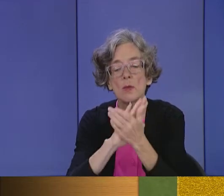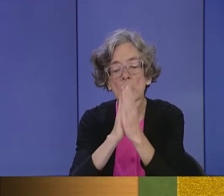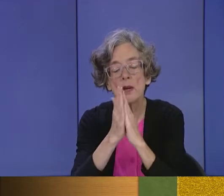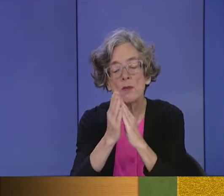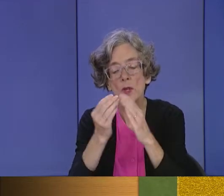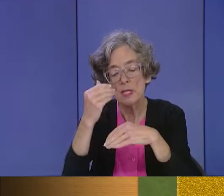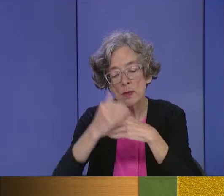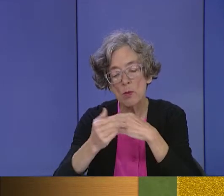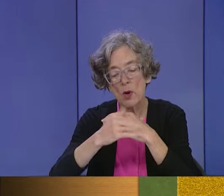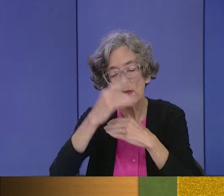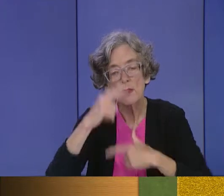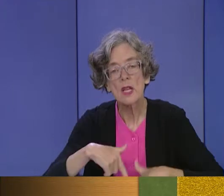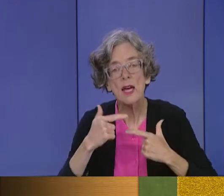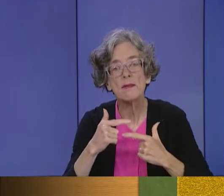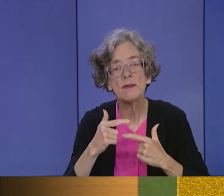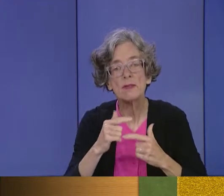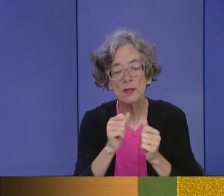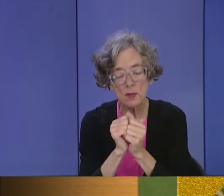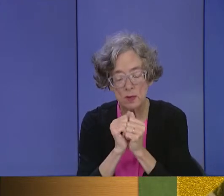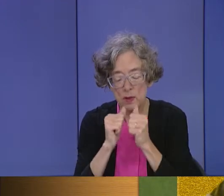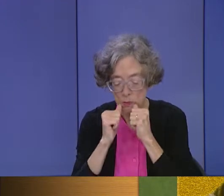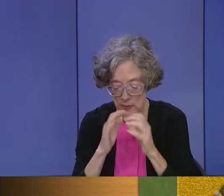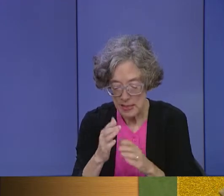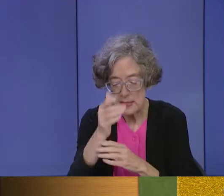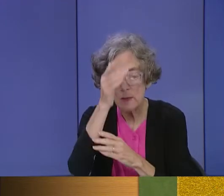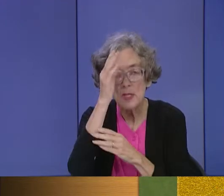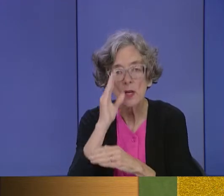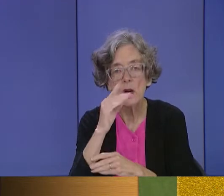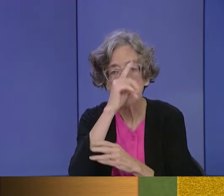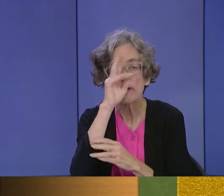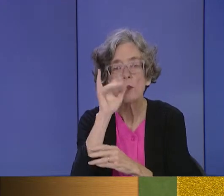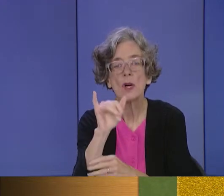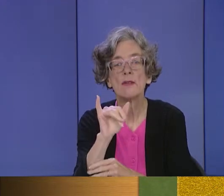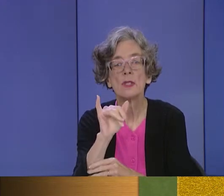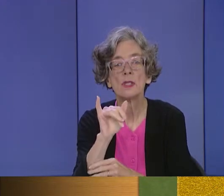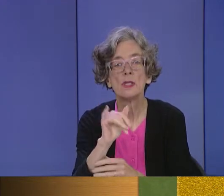of life. Blessed be God forever.